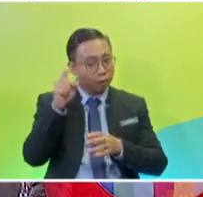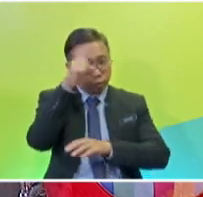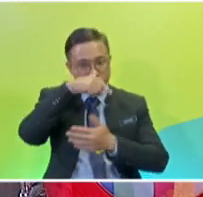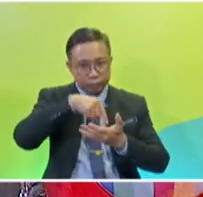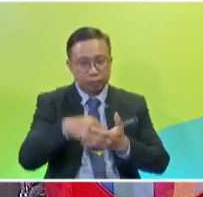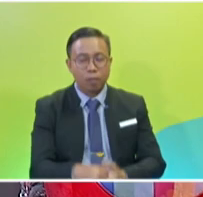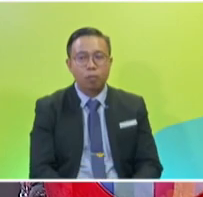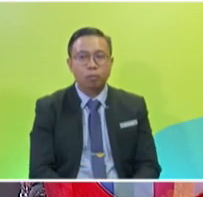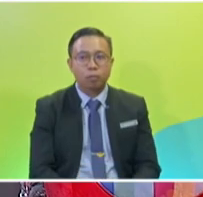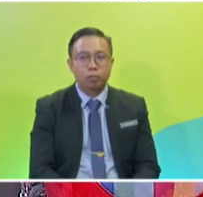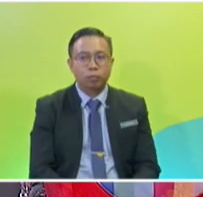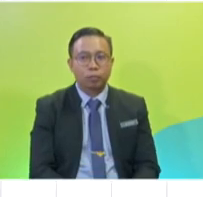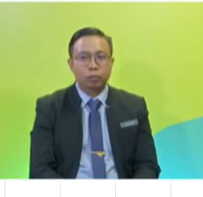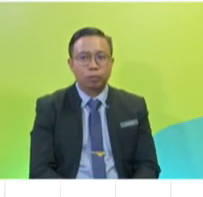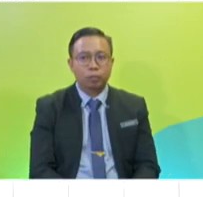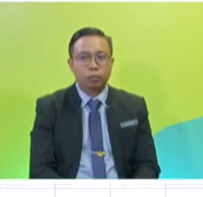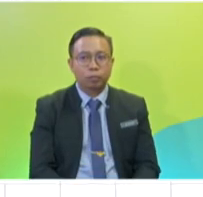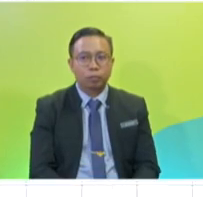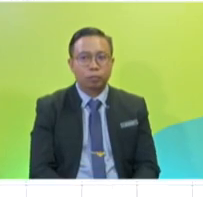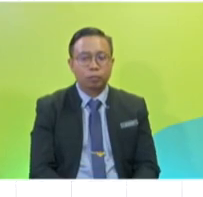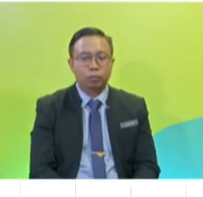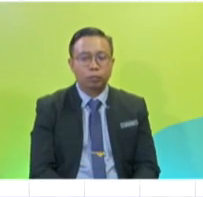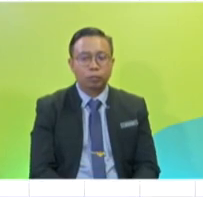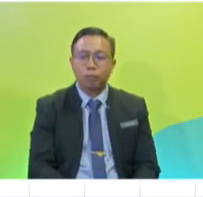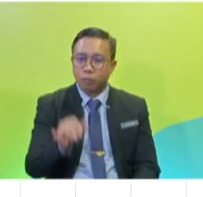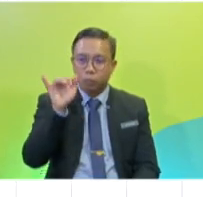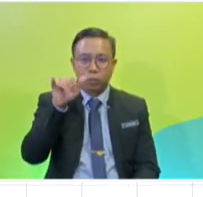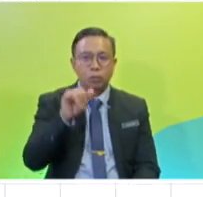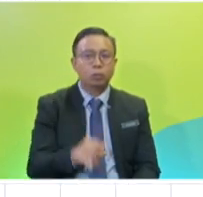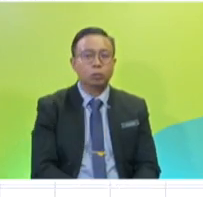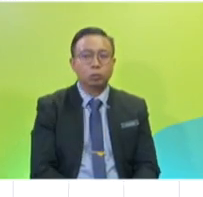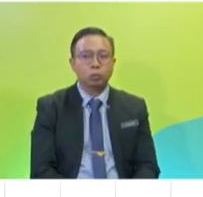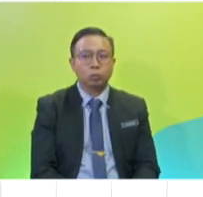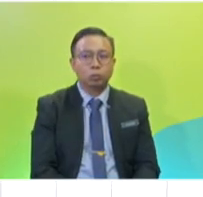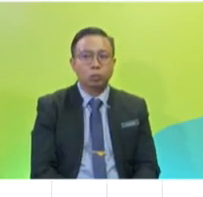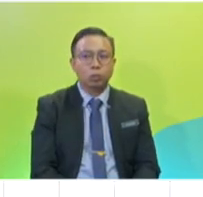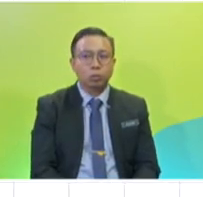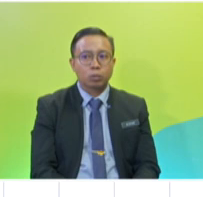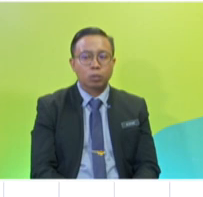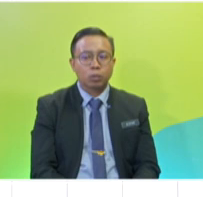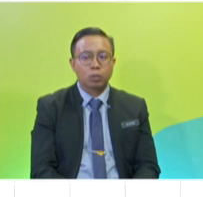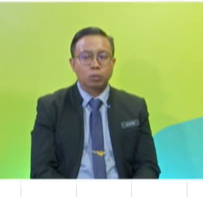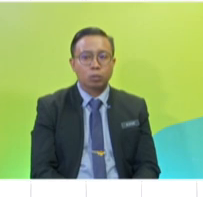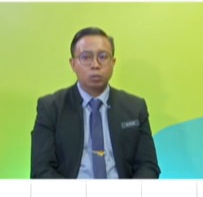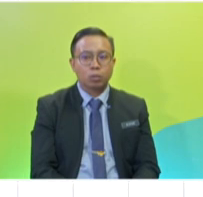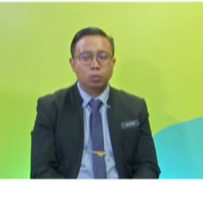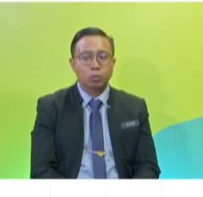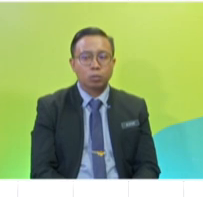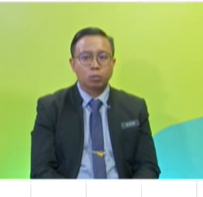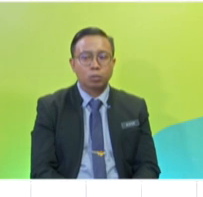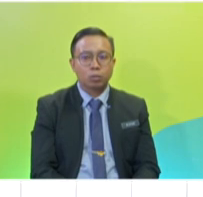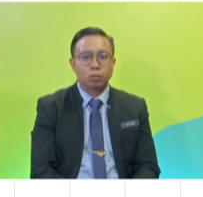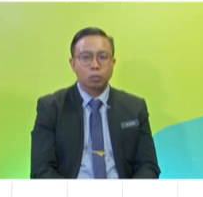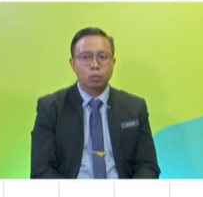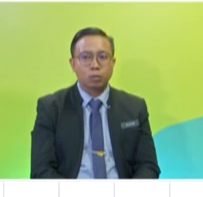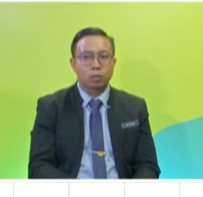Anyone? Can I share, madam? Yes. Who is that? Shida? Shu? Shu. No, it's Nana.